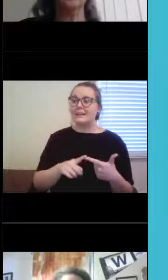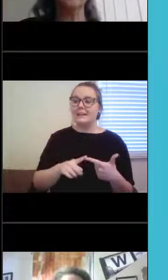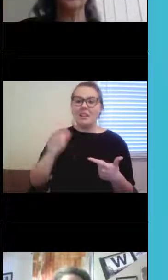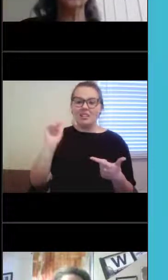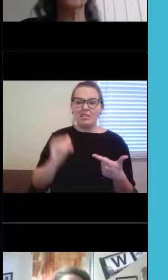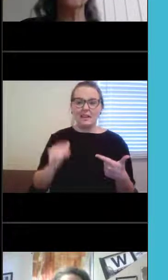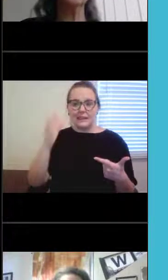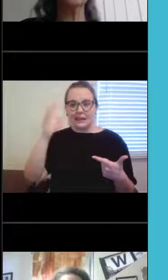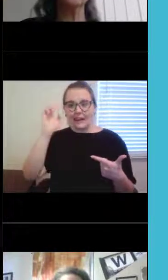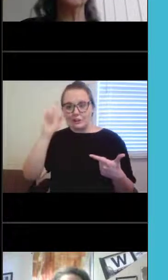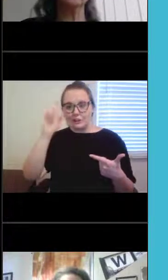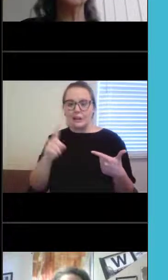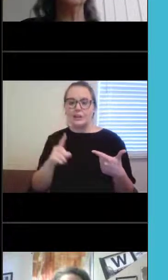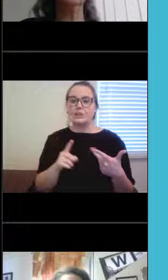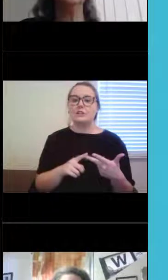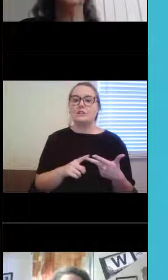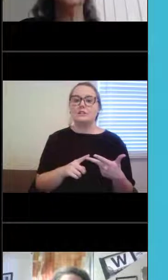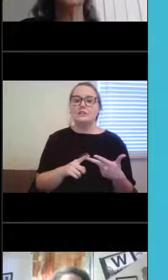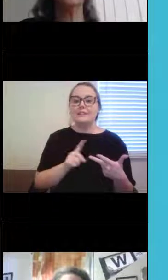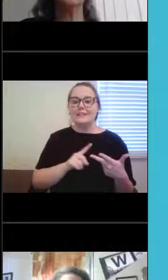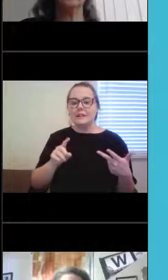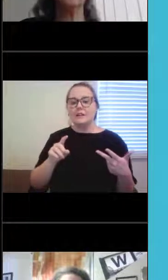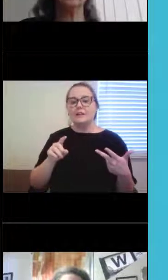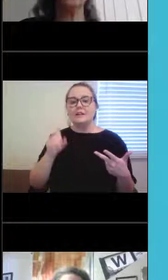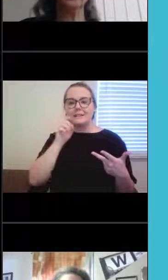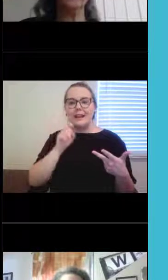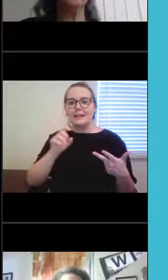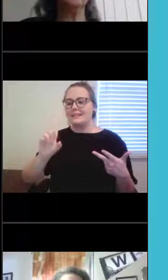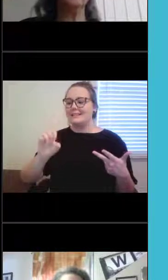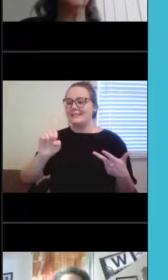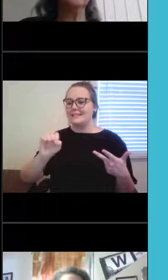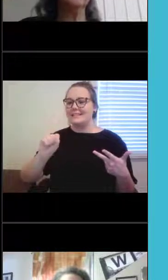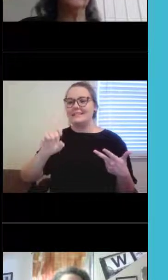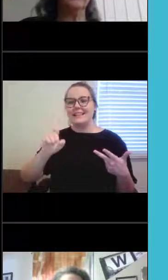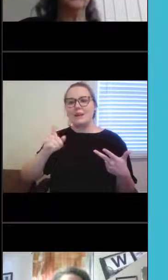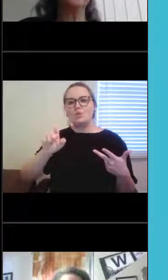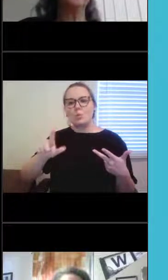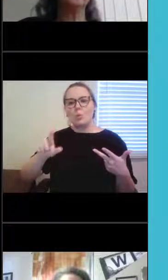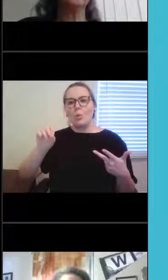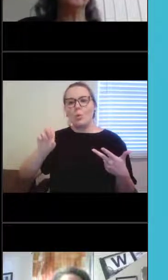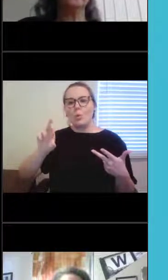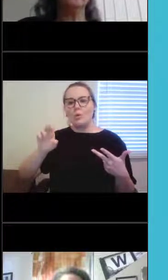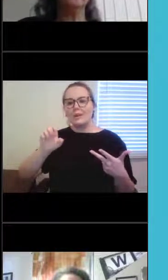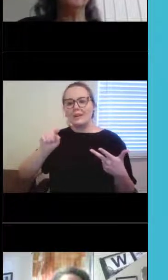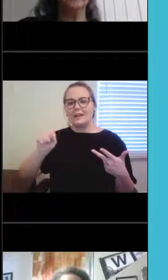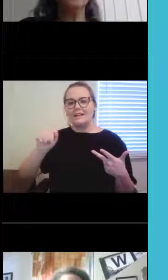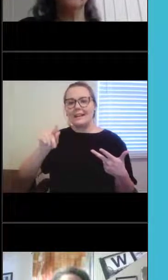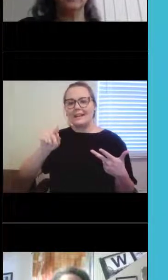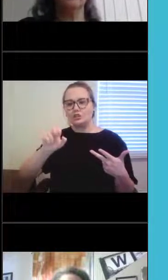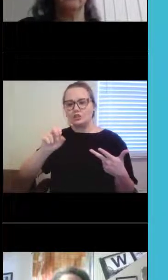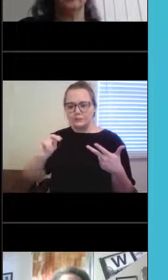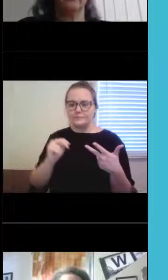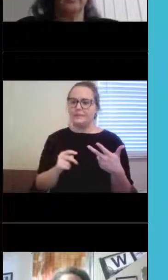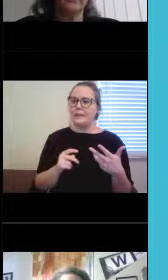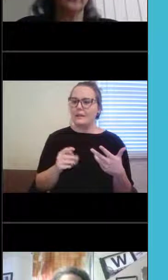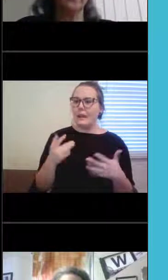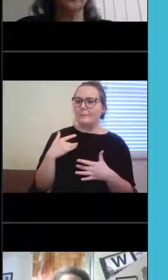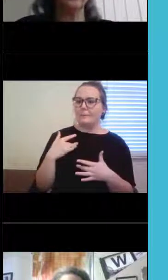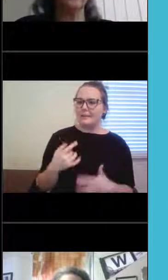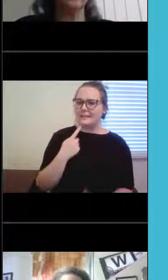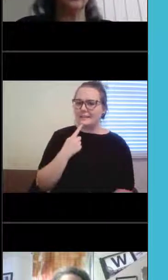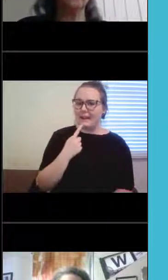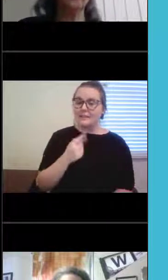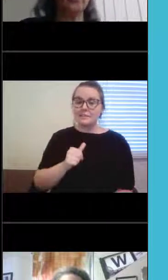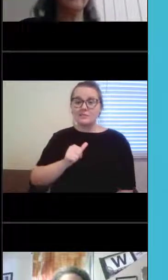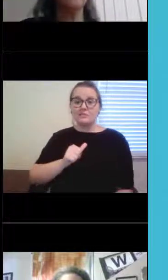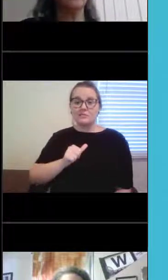who indicated a bisexual orientation, sexual orientation, seem to say,